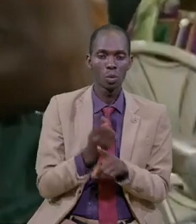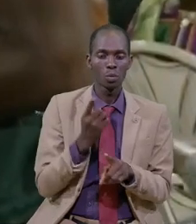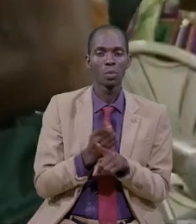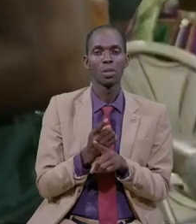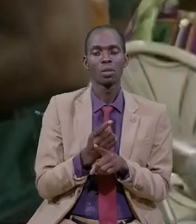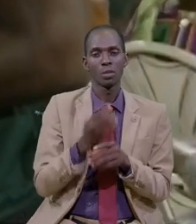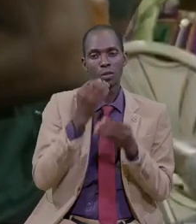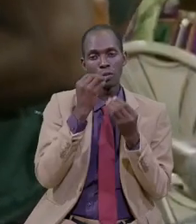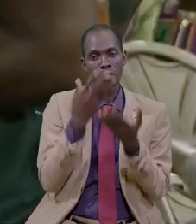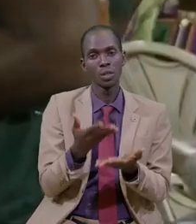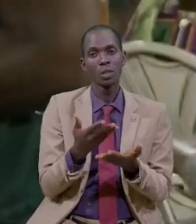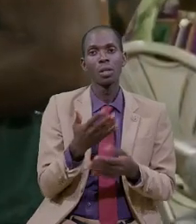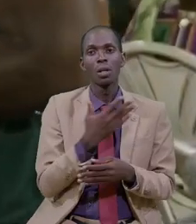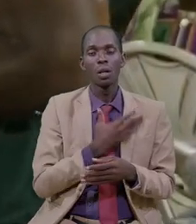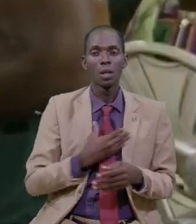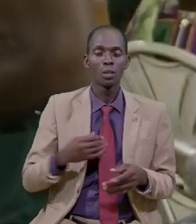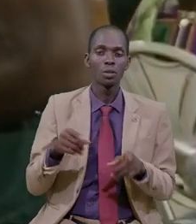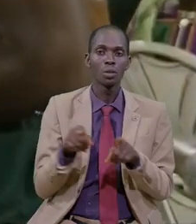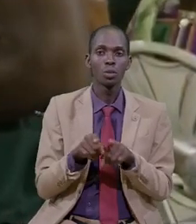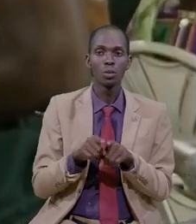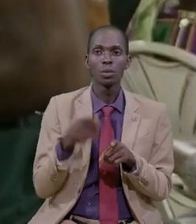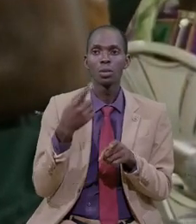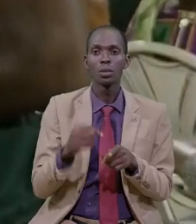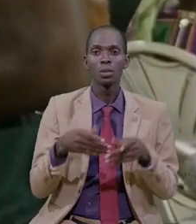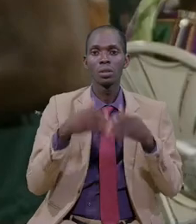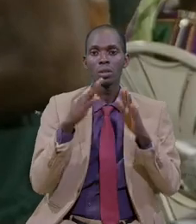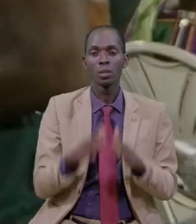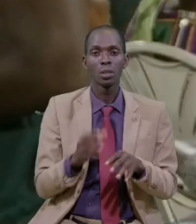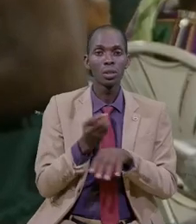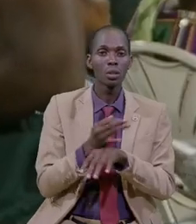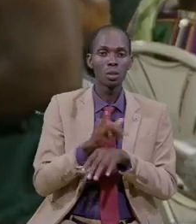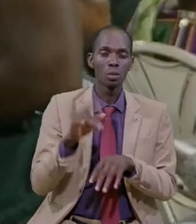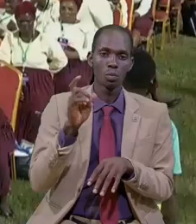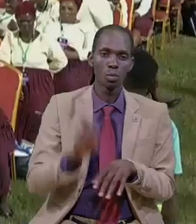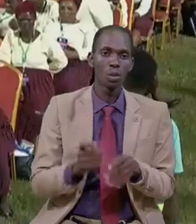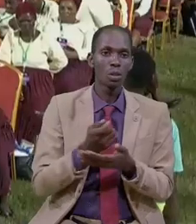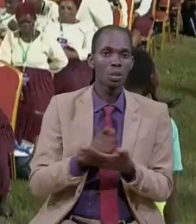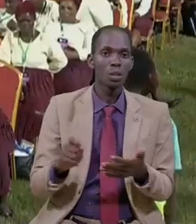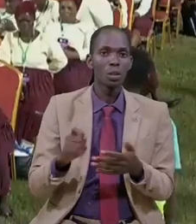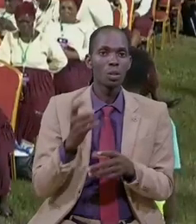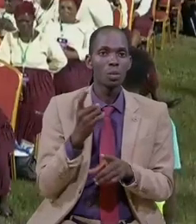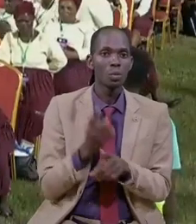the counselors also should write the correct information given.